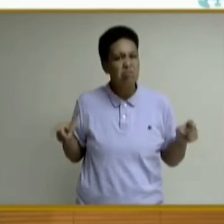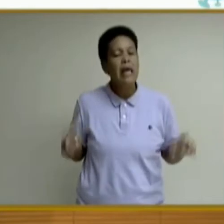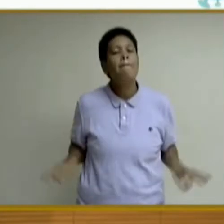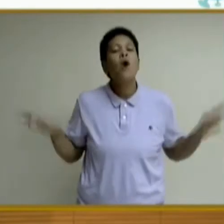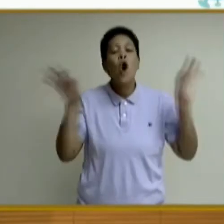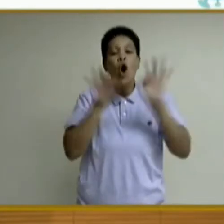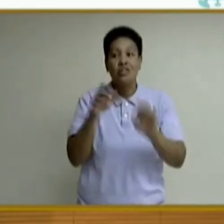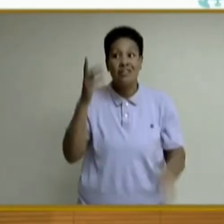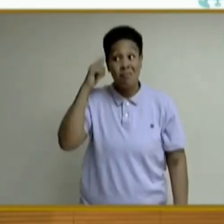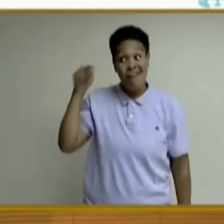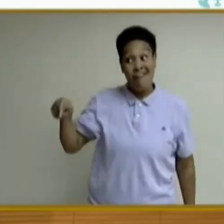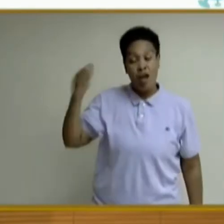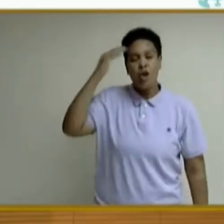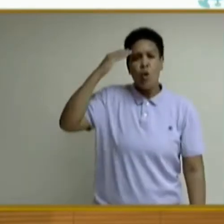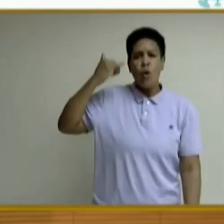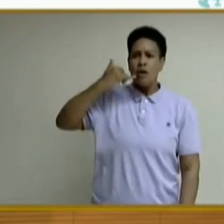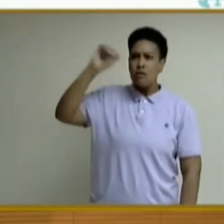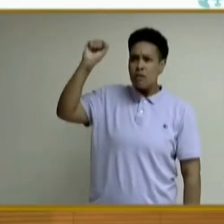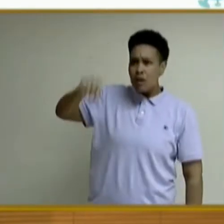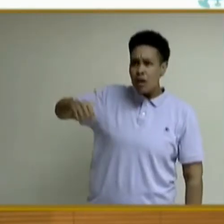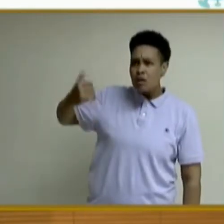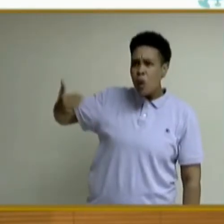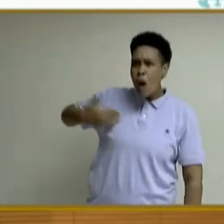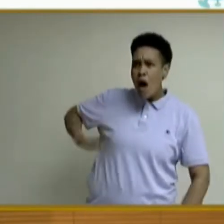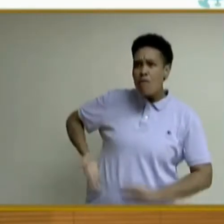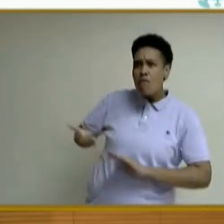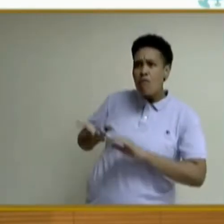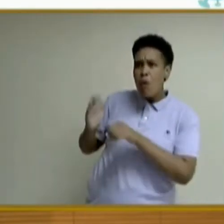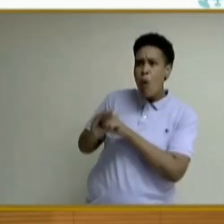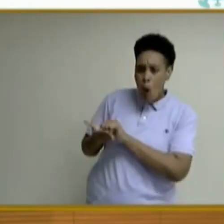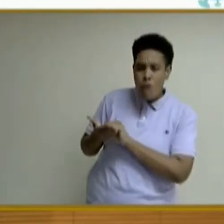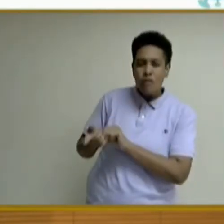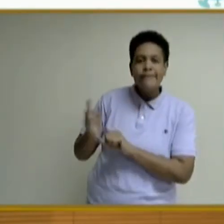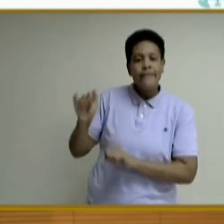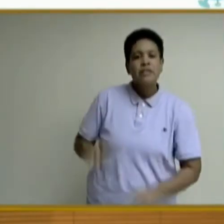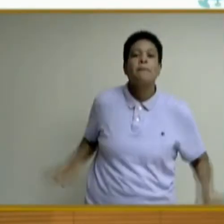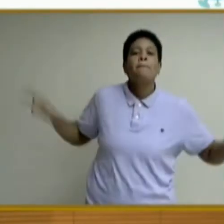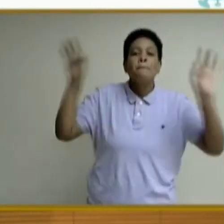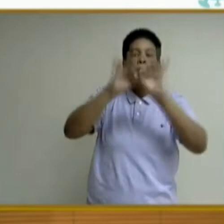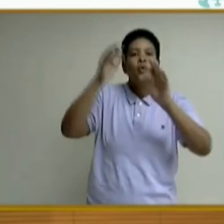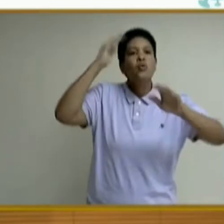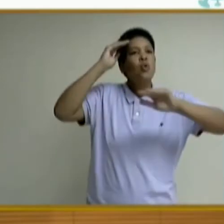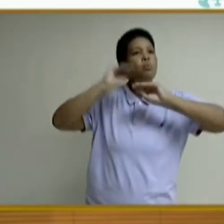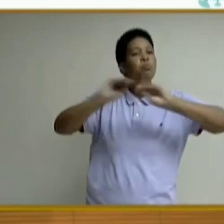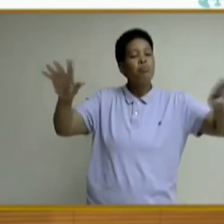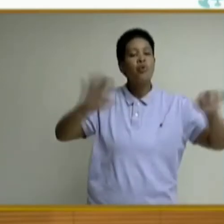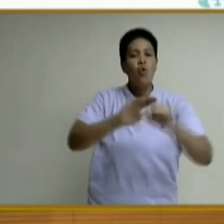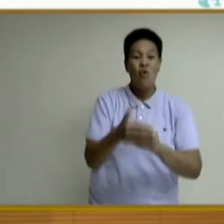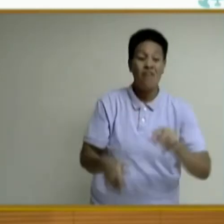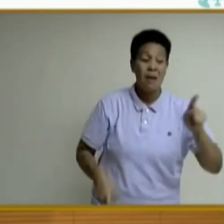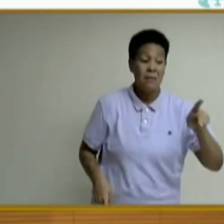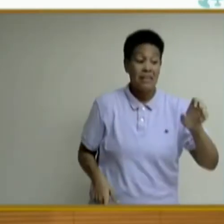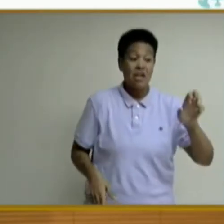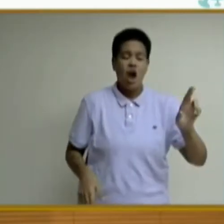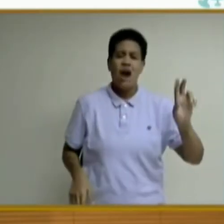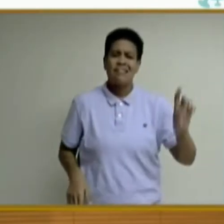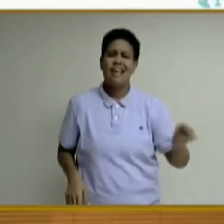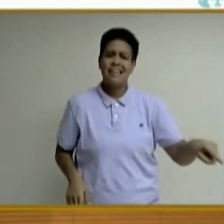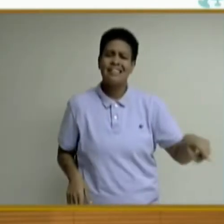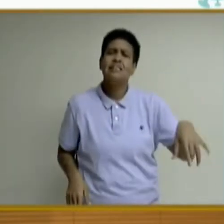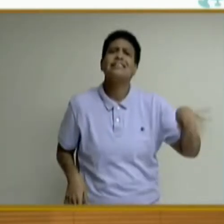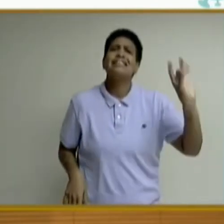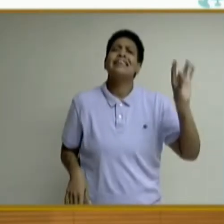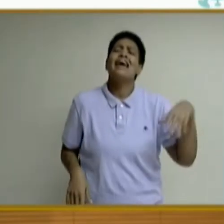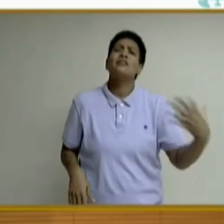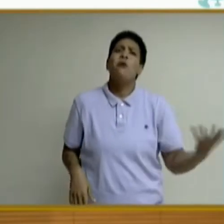importance as we investigate our COVID-19 outbreak. The PCR test, however, detects